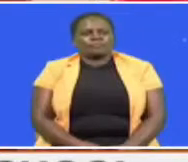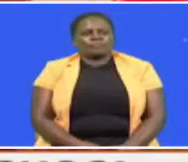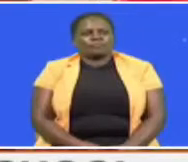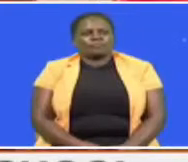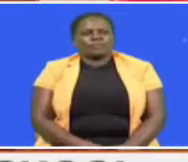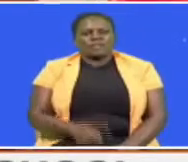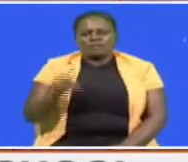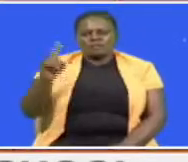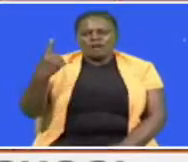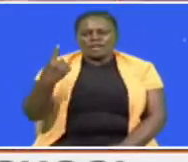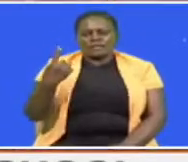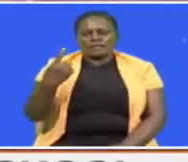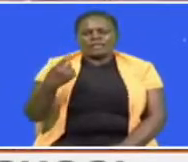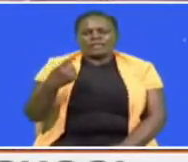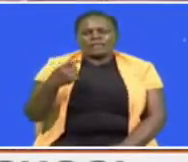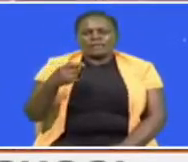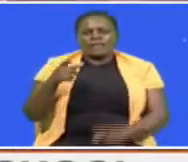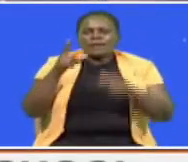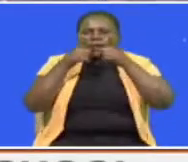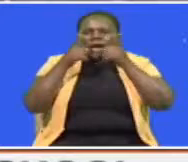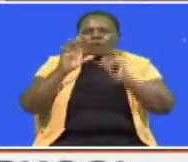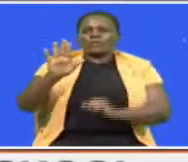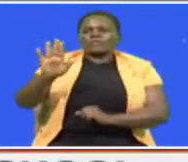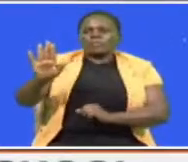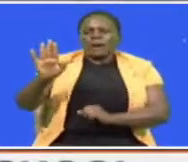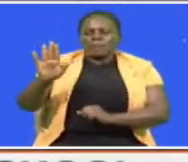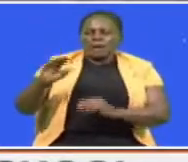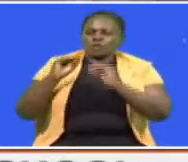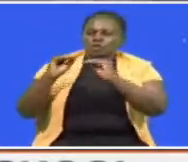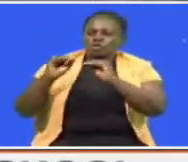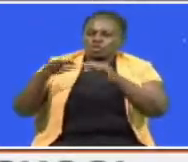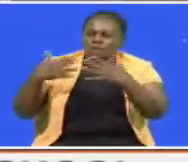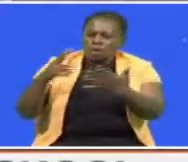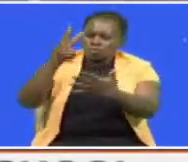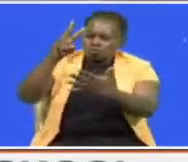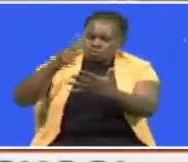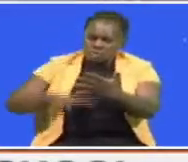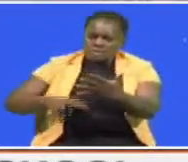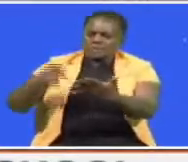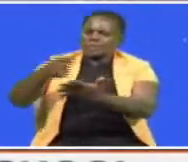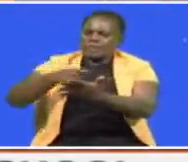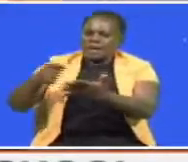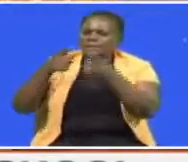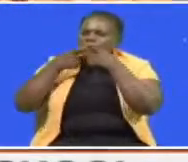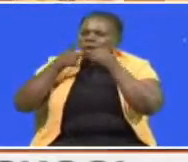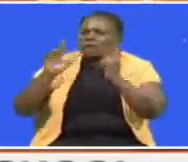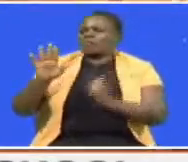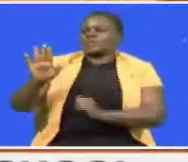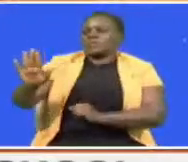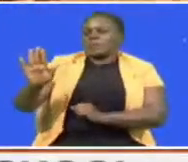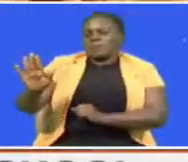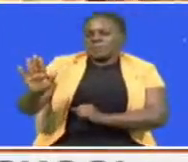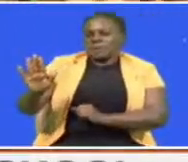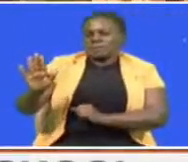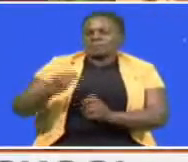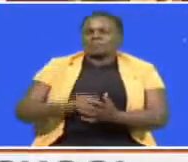They first begin with Rendile classes, where they are taught how to read and write the local